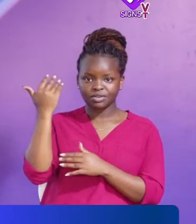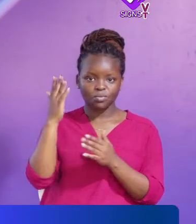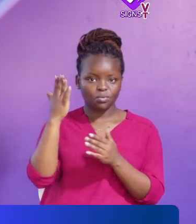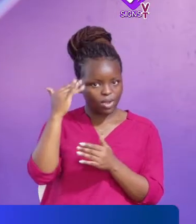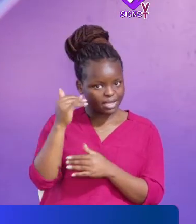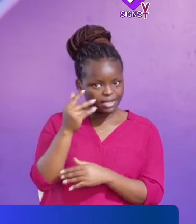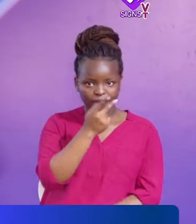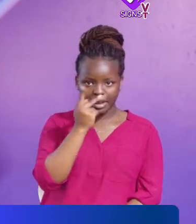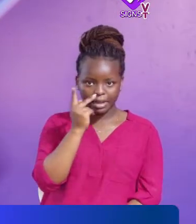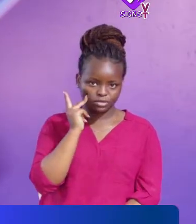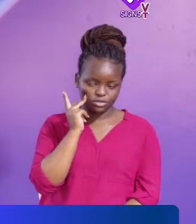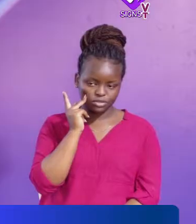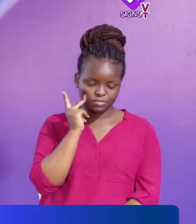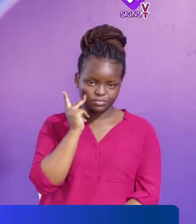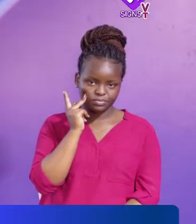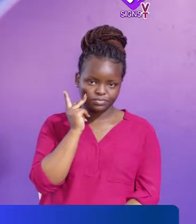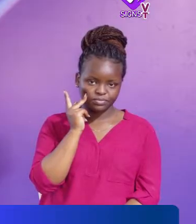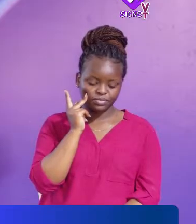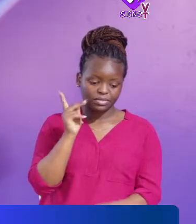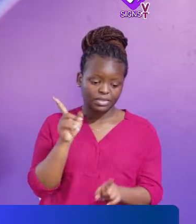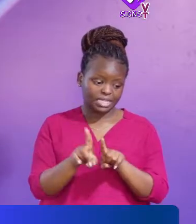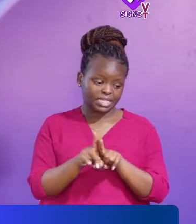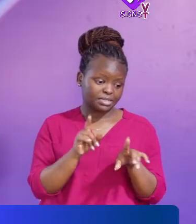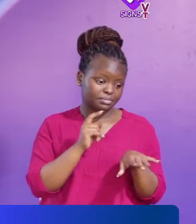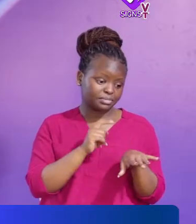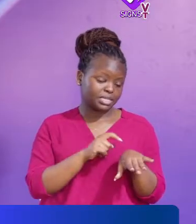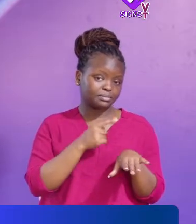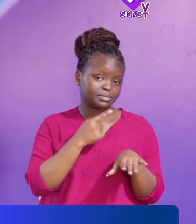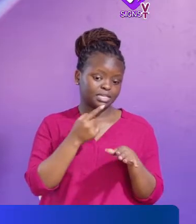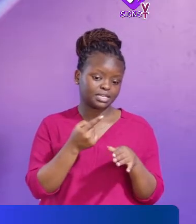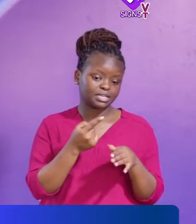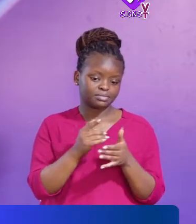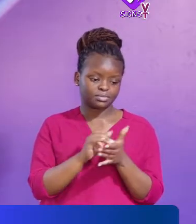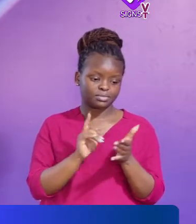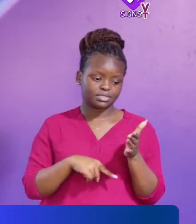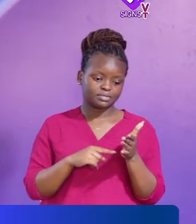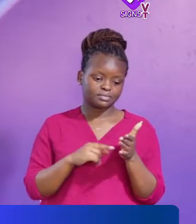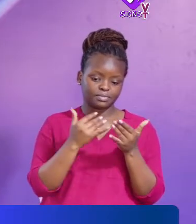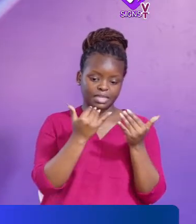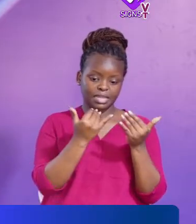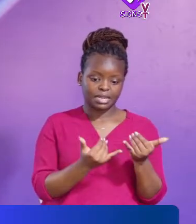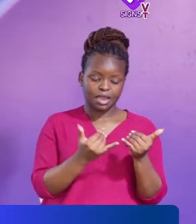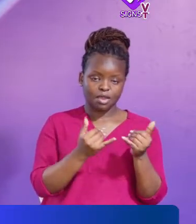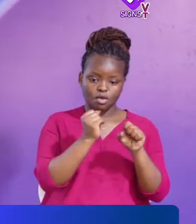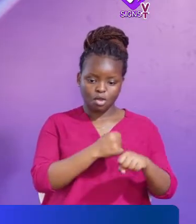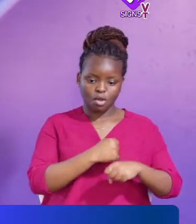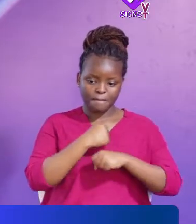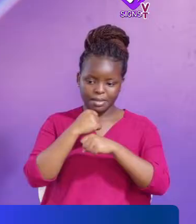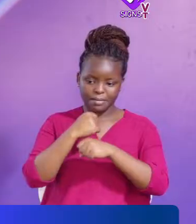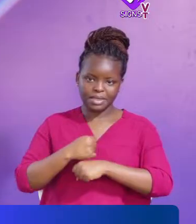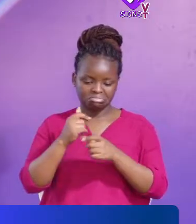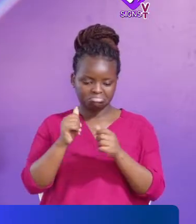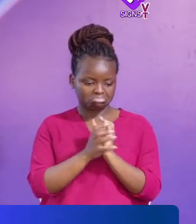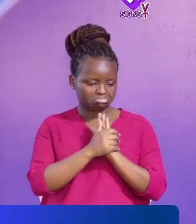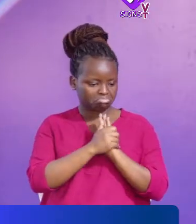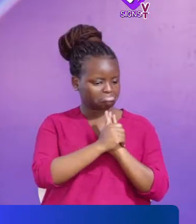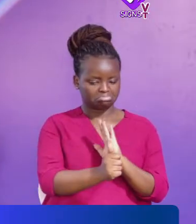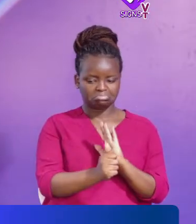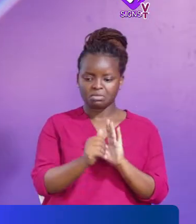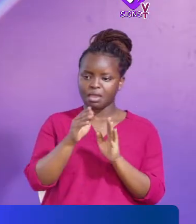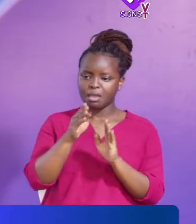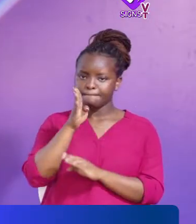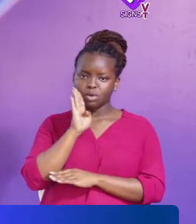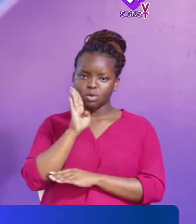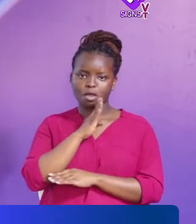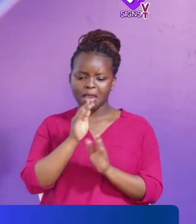it? At the same time, he went he said that now Homa Bay is doing very well, Bungoma is doing very